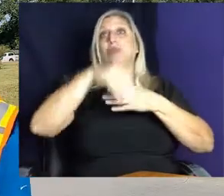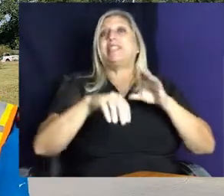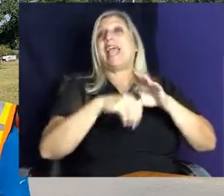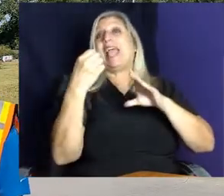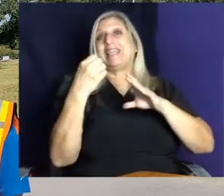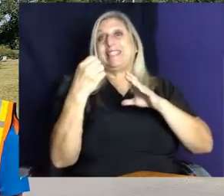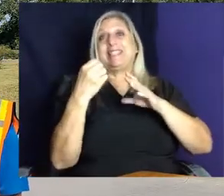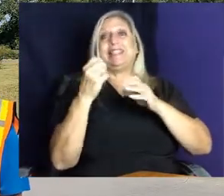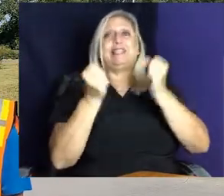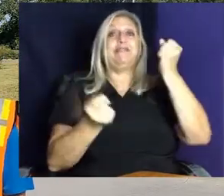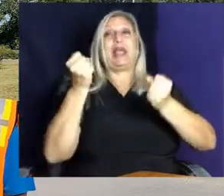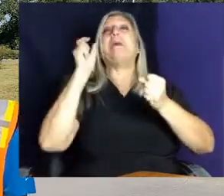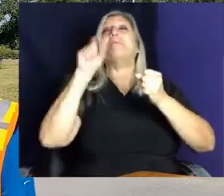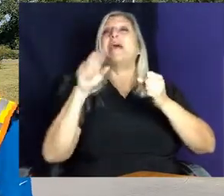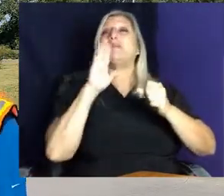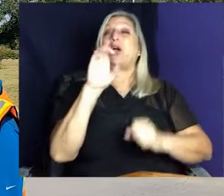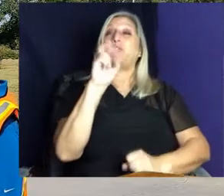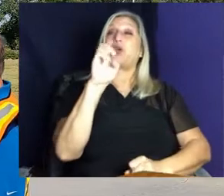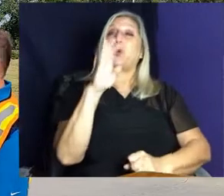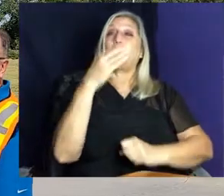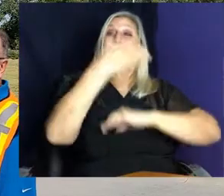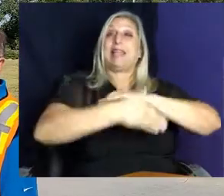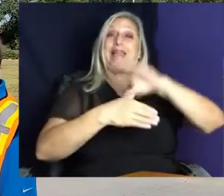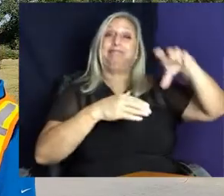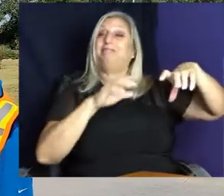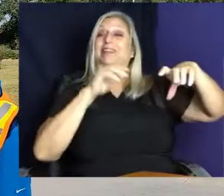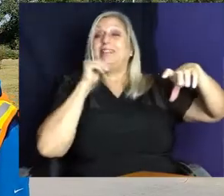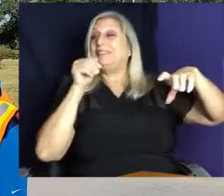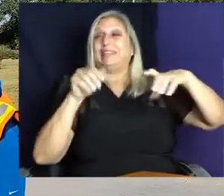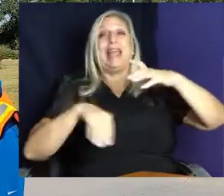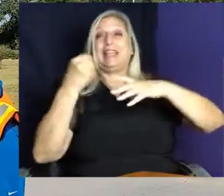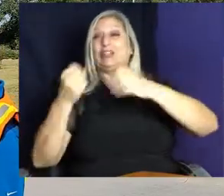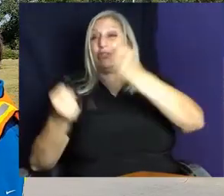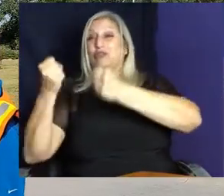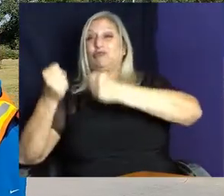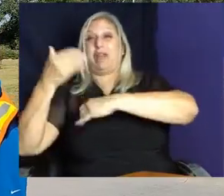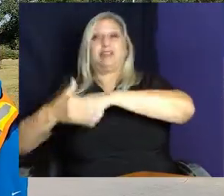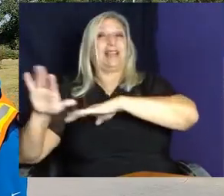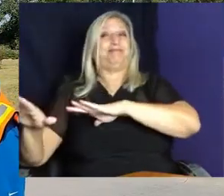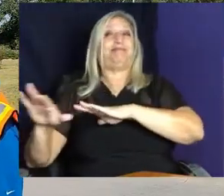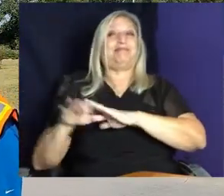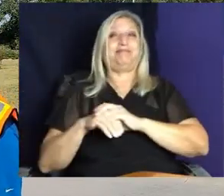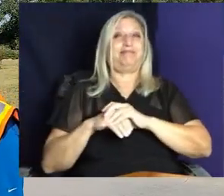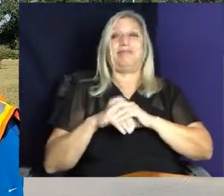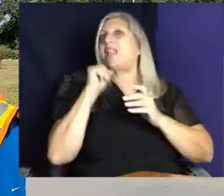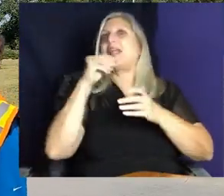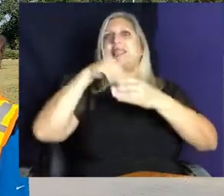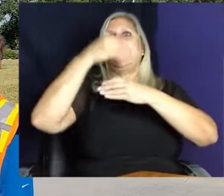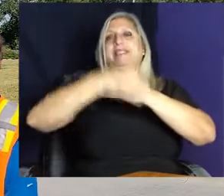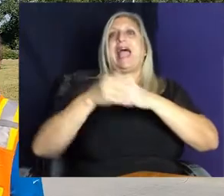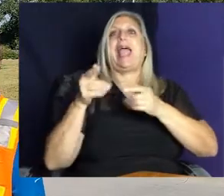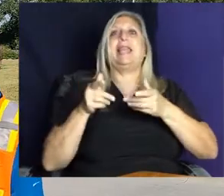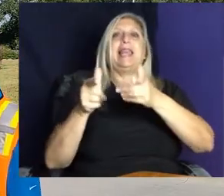they need to do it on the curbside. You don't want your children exiting your vehicle so they spill out into the inside